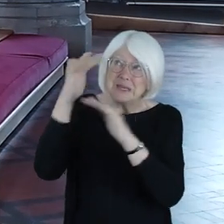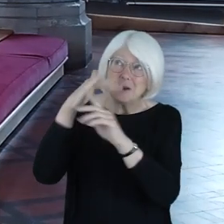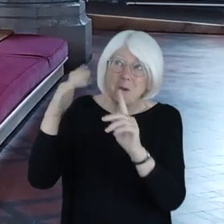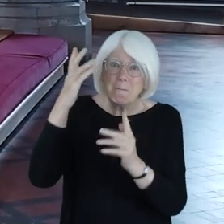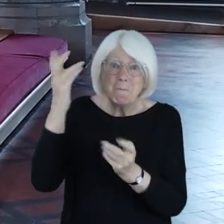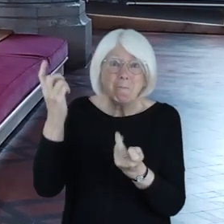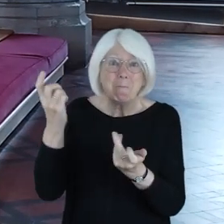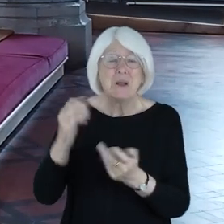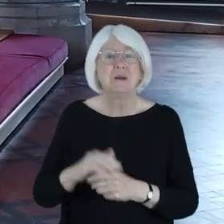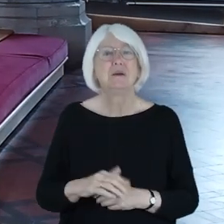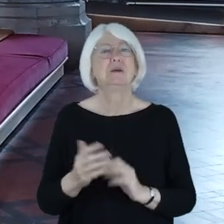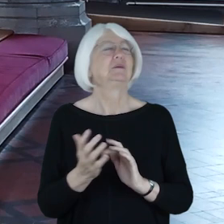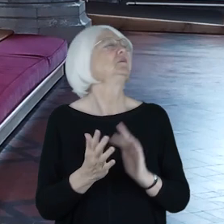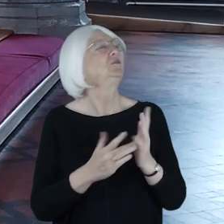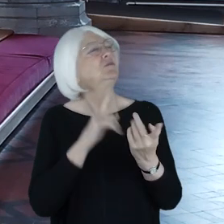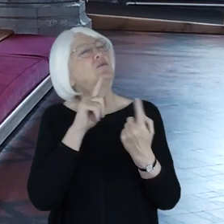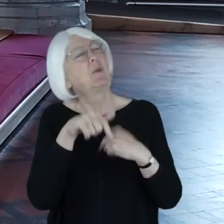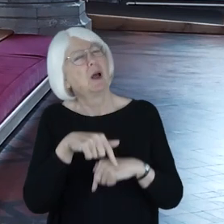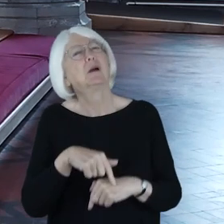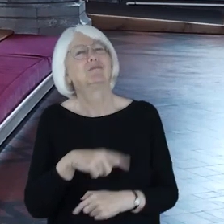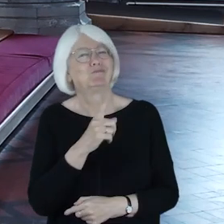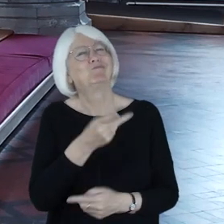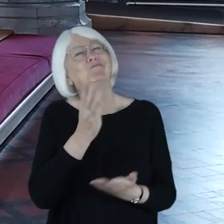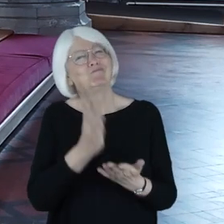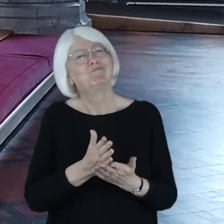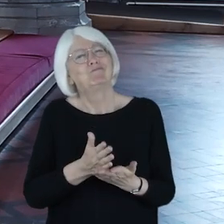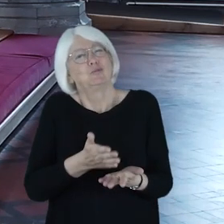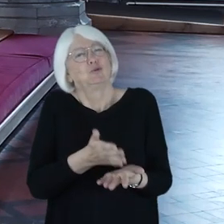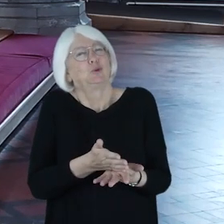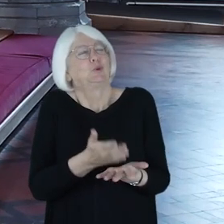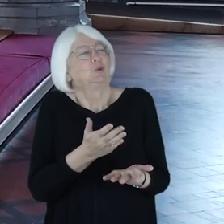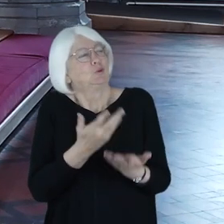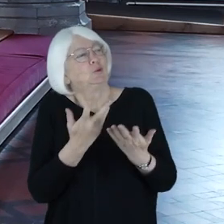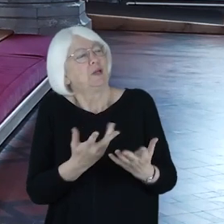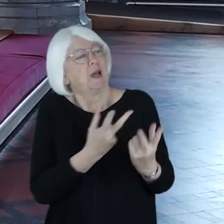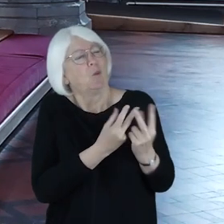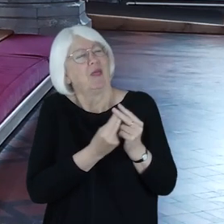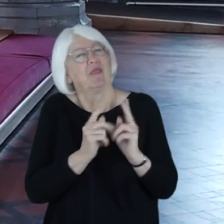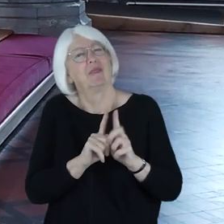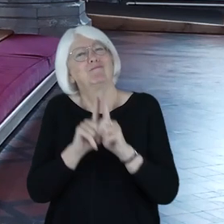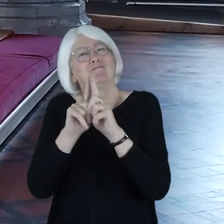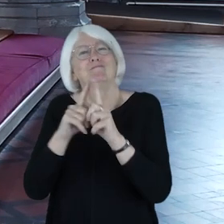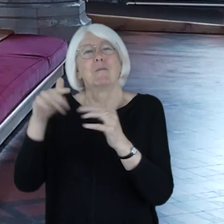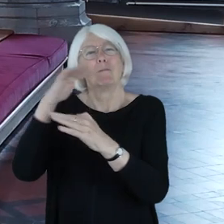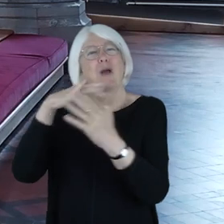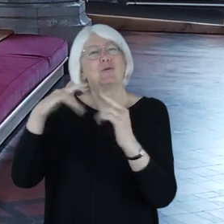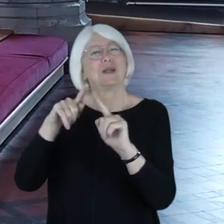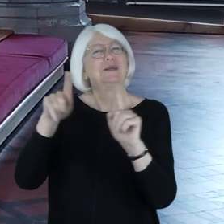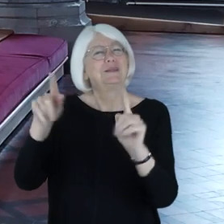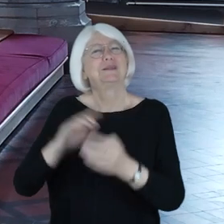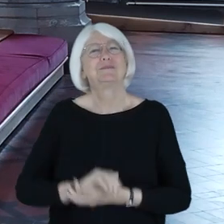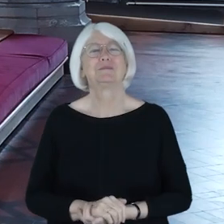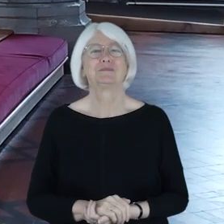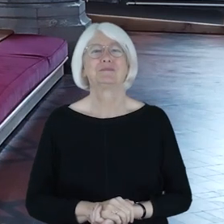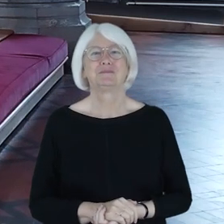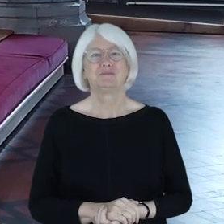kingdom. Jesus replied, Truly I tell you, today you will be with me in